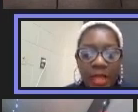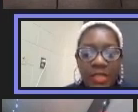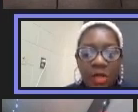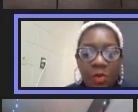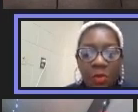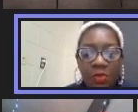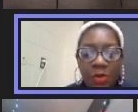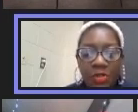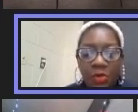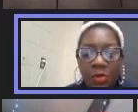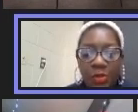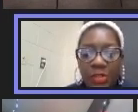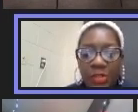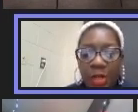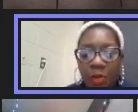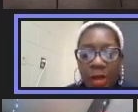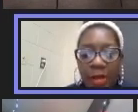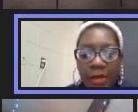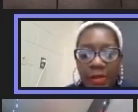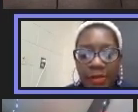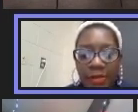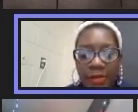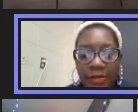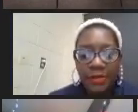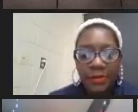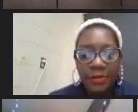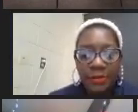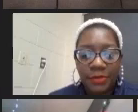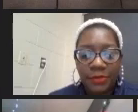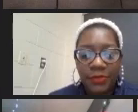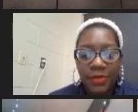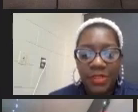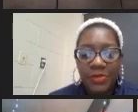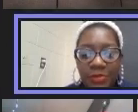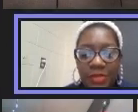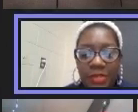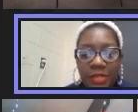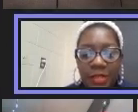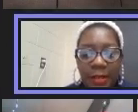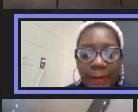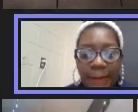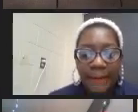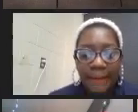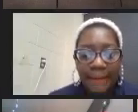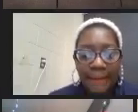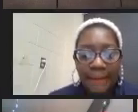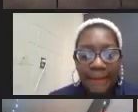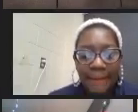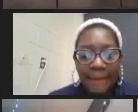reported. And so those scores go where from those students?